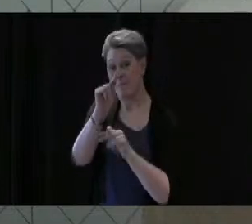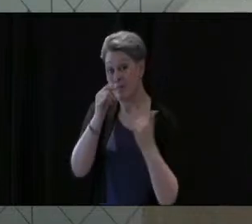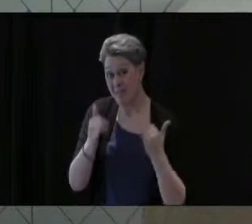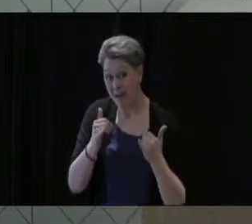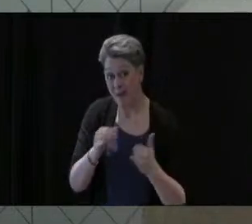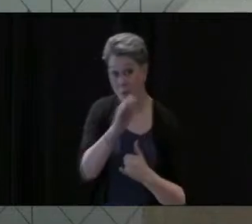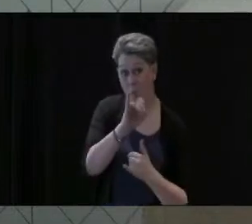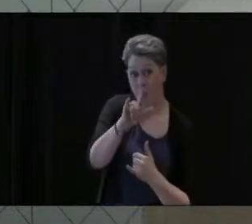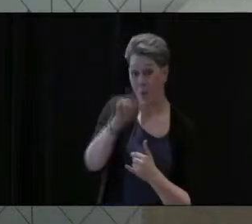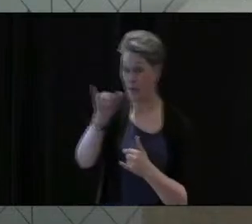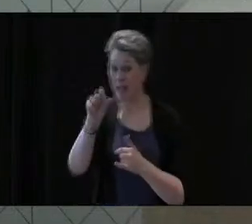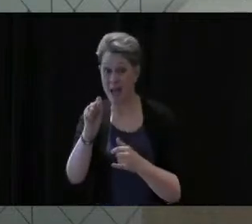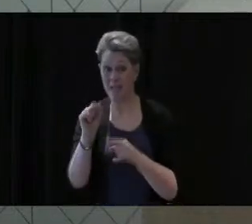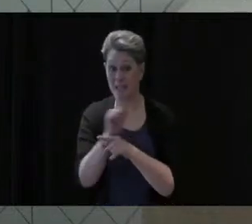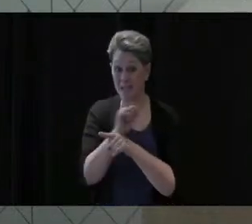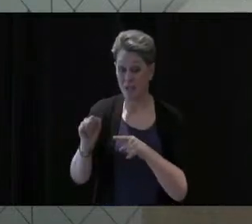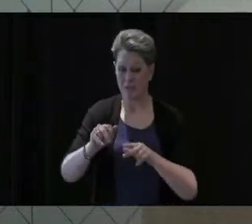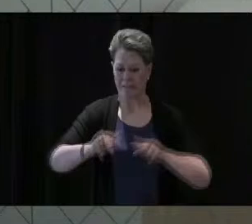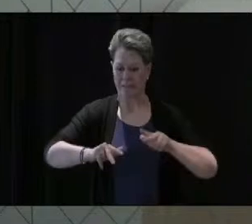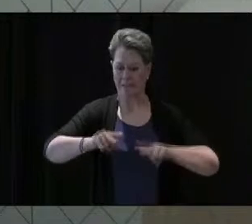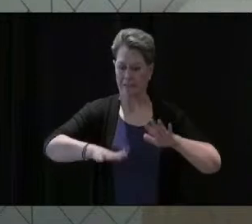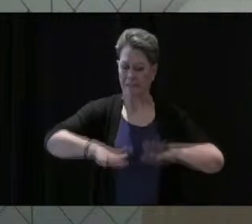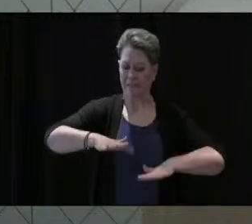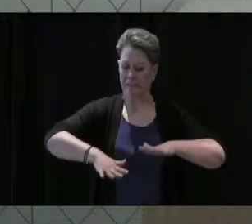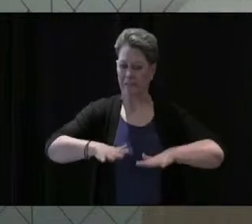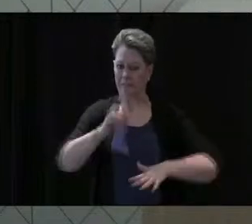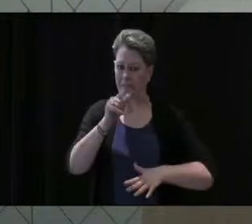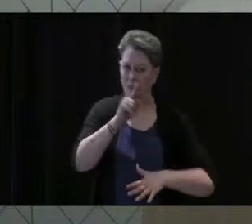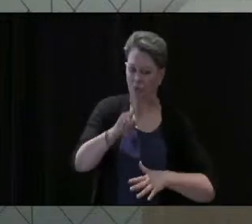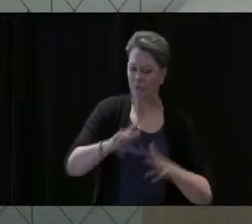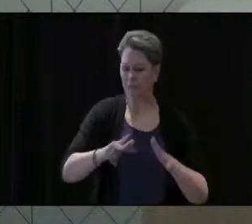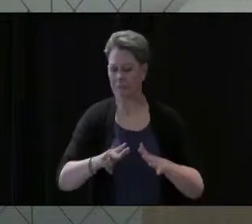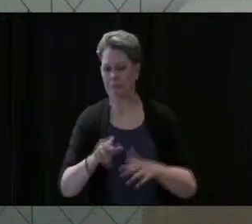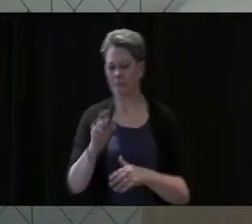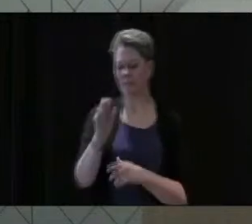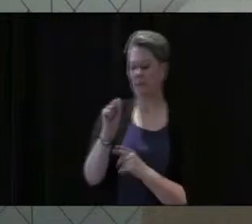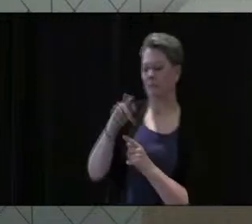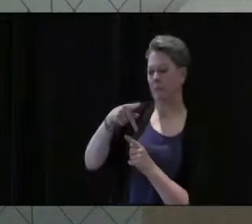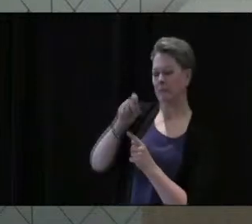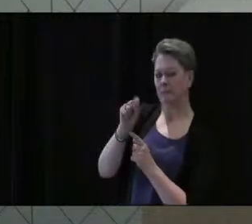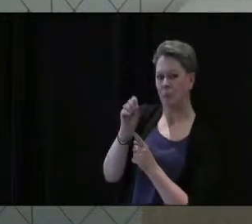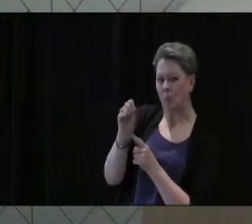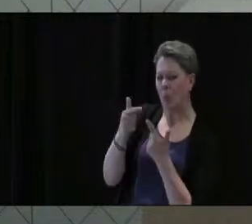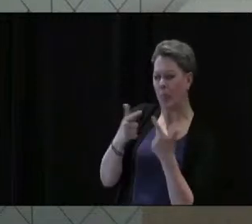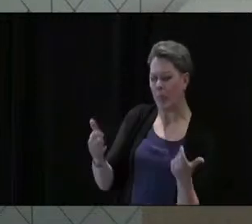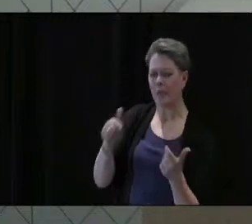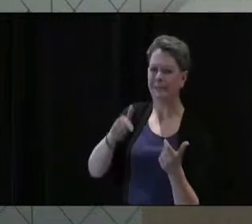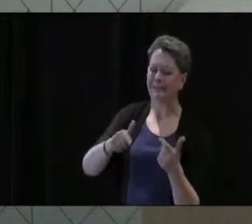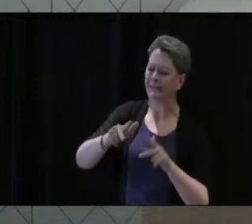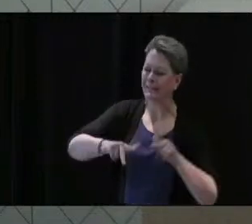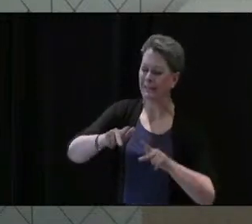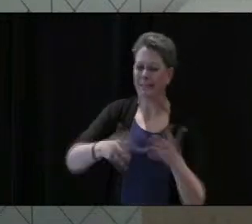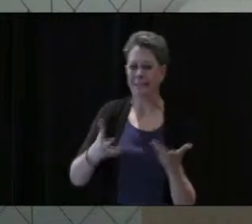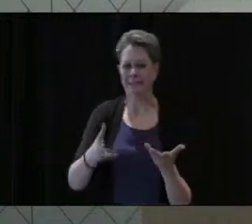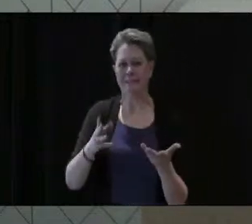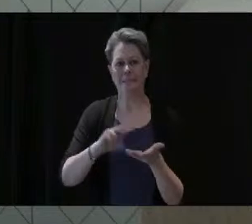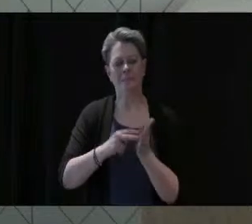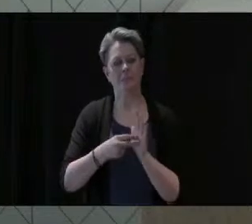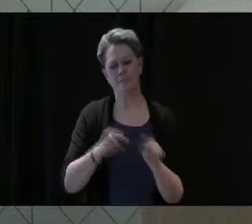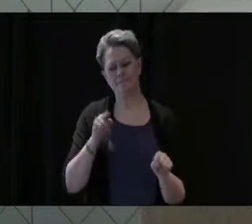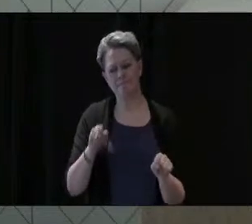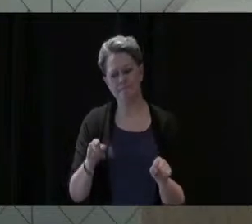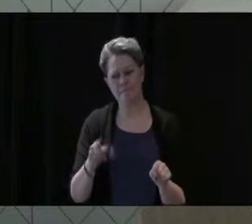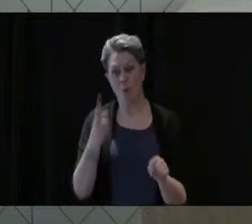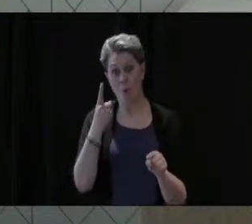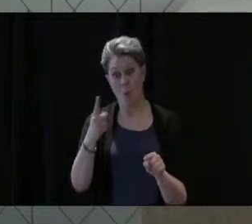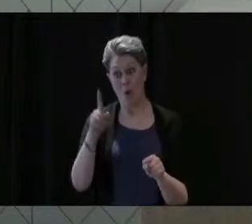right now, there are a lot of questions about some big projects, including the Terra Nova SPSO. A lot of uncertainty as to where any of that will. Is it realistic to think that oil and